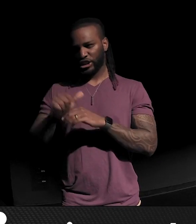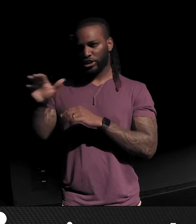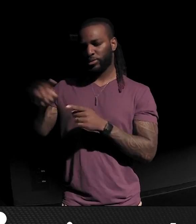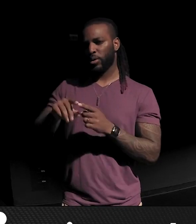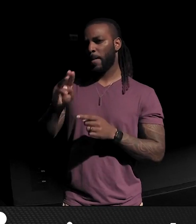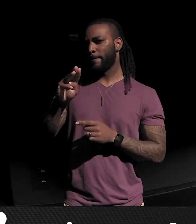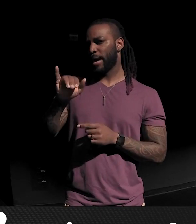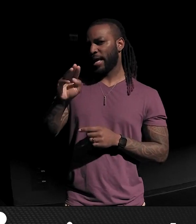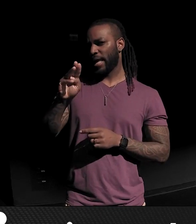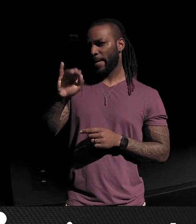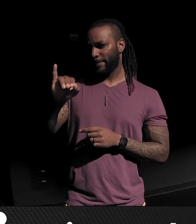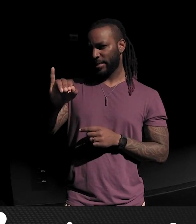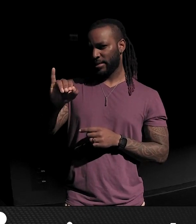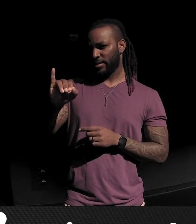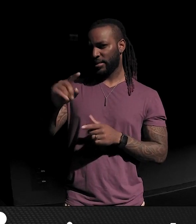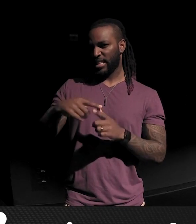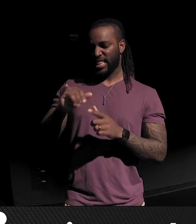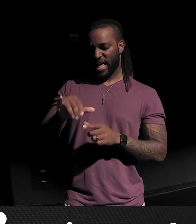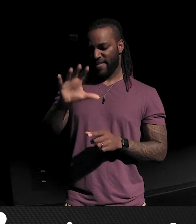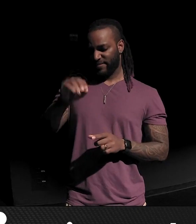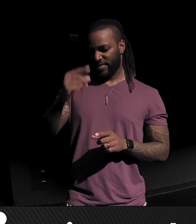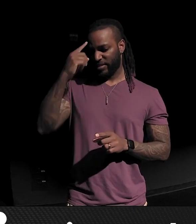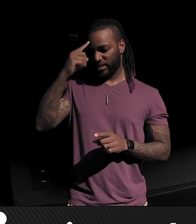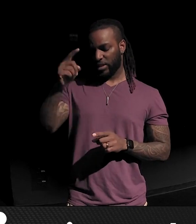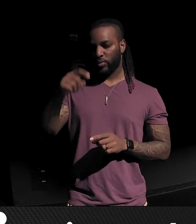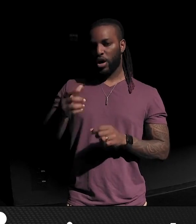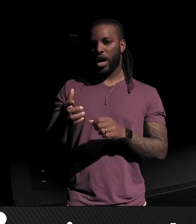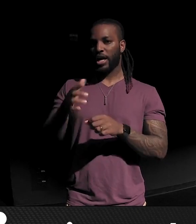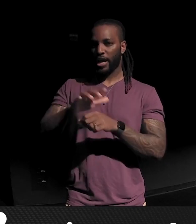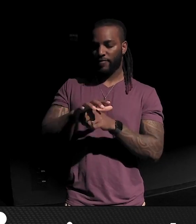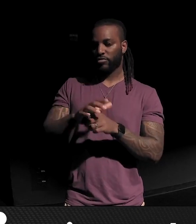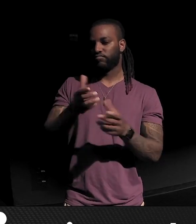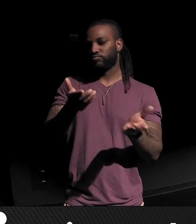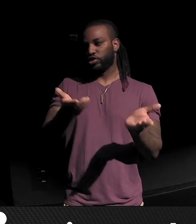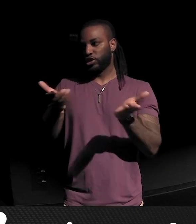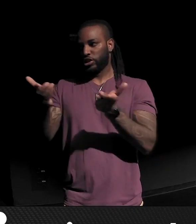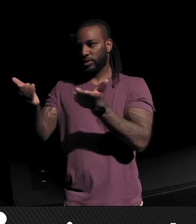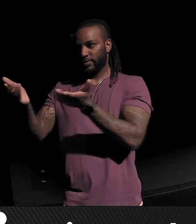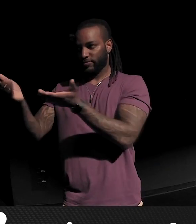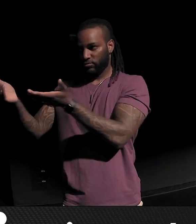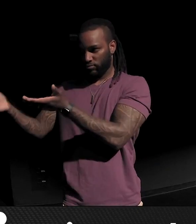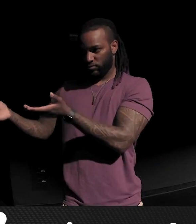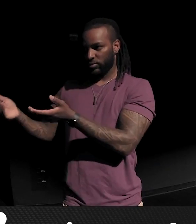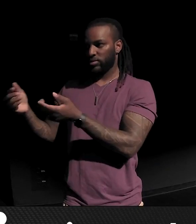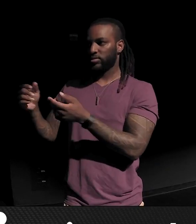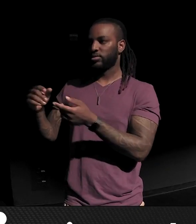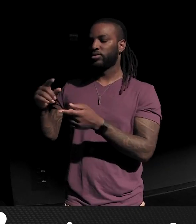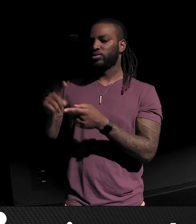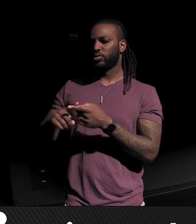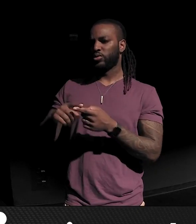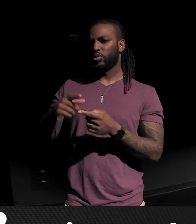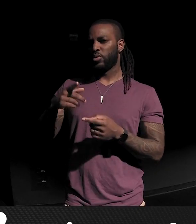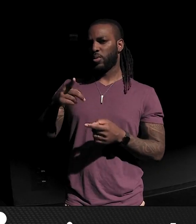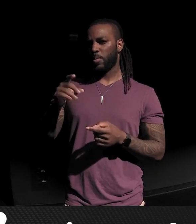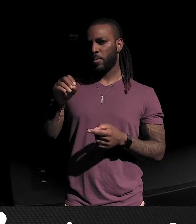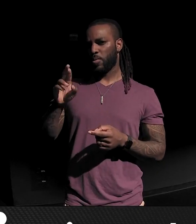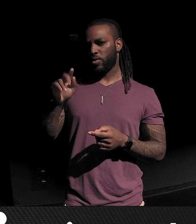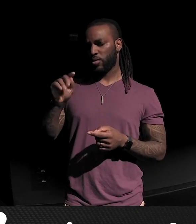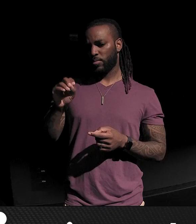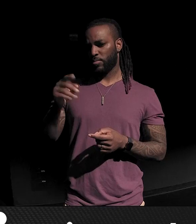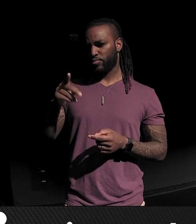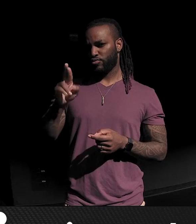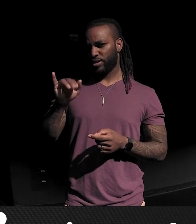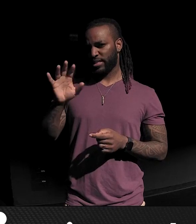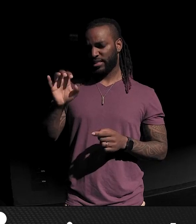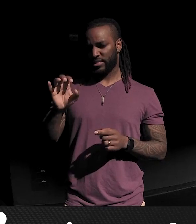then that 50 cents was to cover the freight of that jar of peanut butter on a container that went over to Port-au-Prince. And I understand what